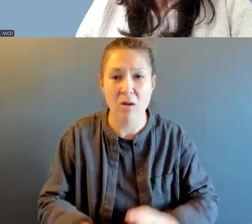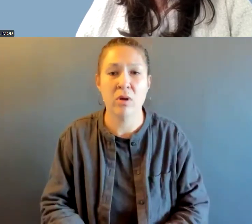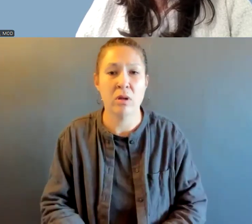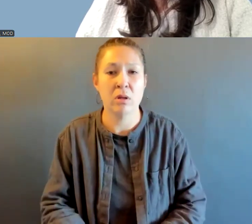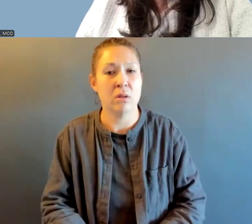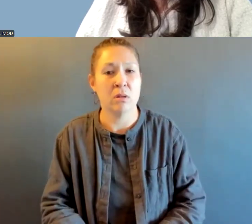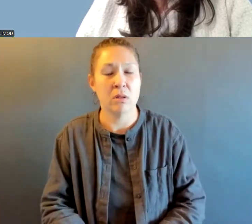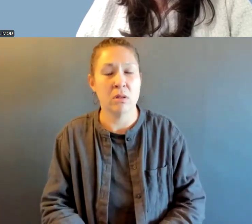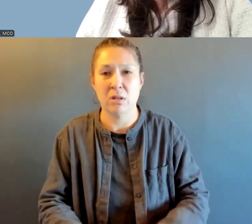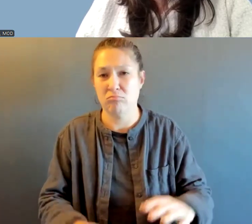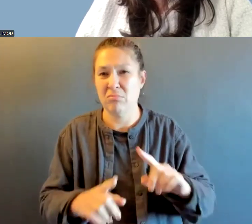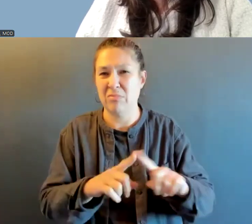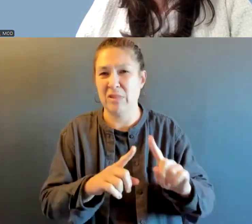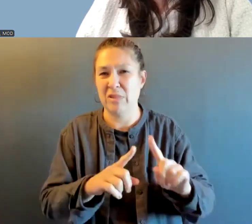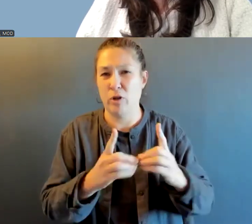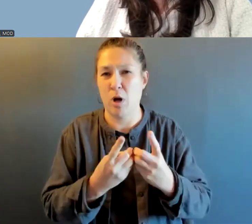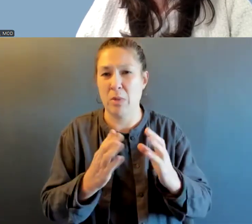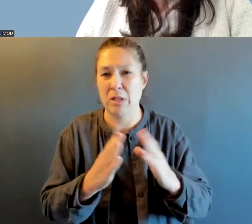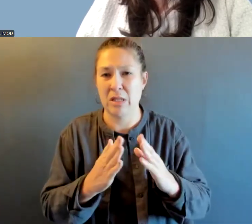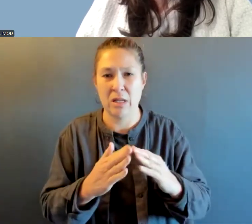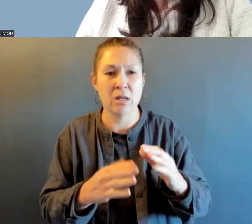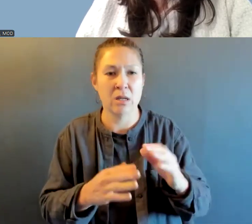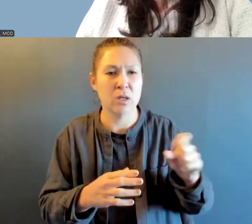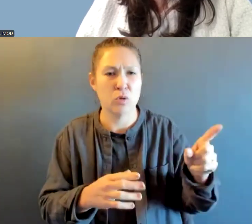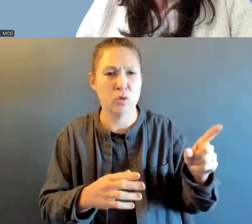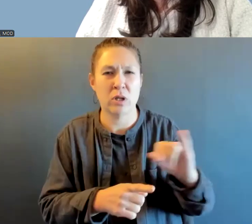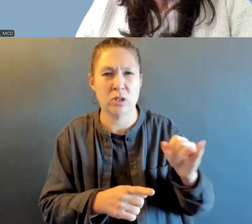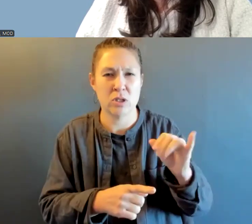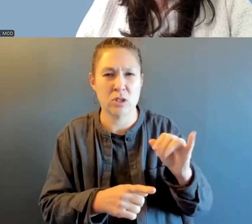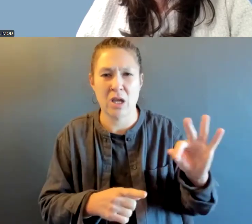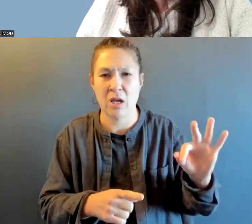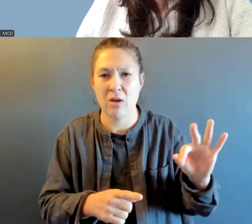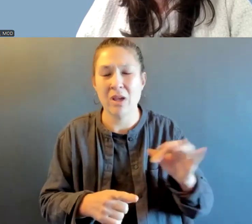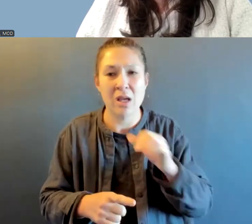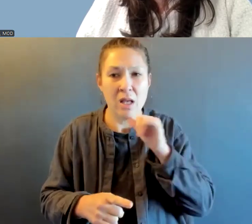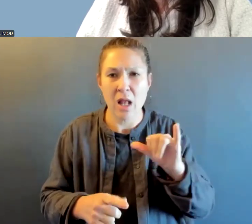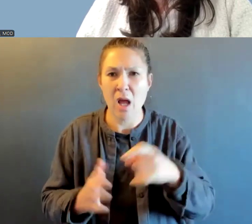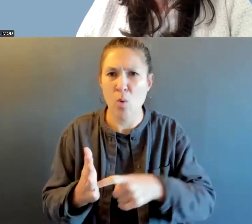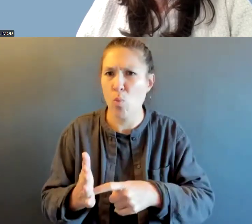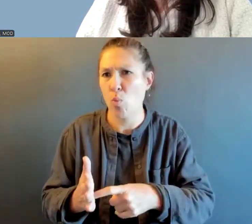staff. So I think you're right on, Jeff, that there isn't some requirement that you be